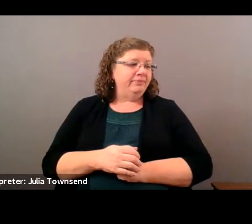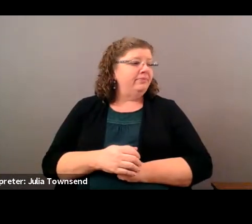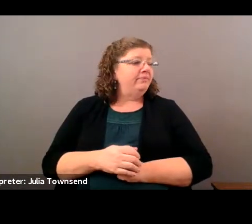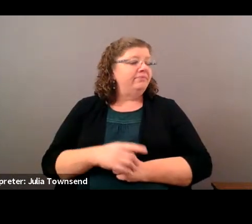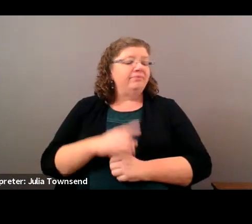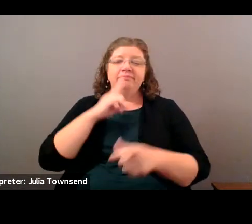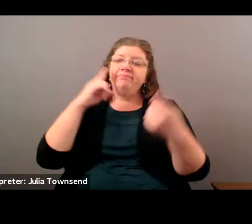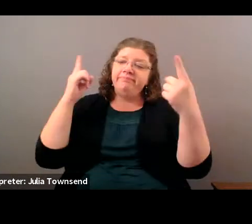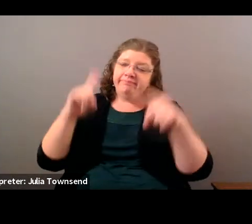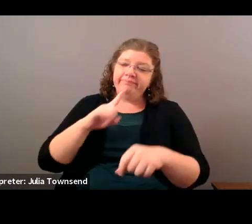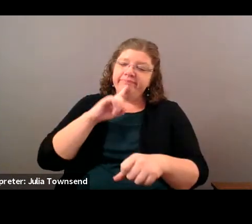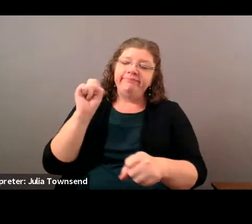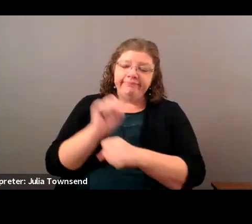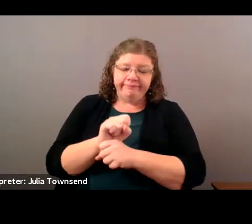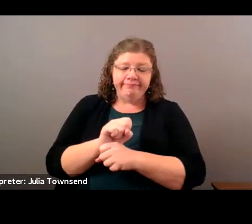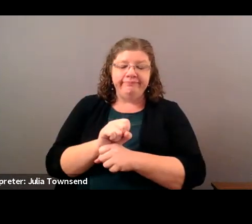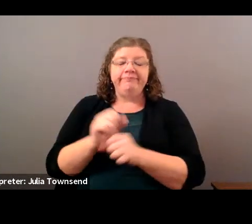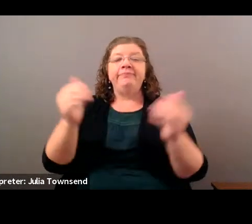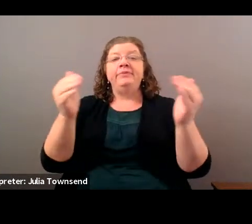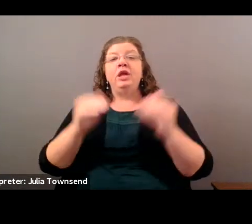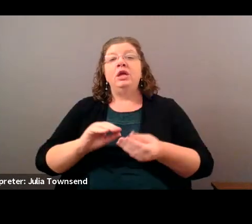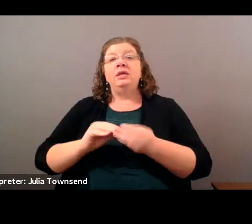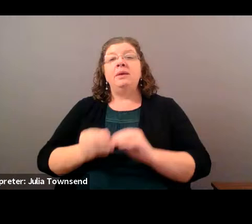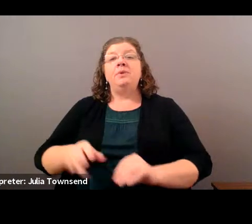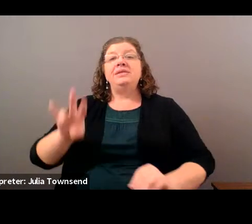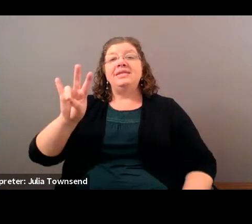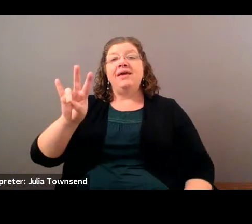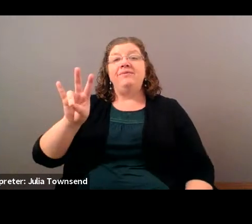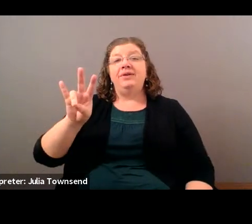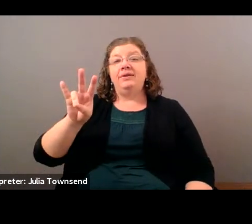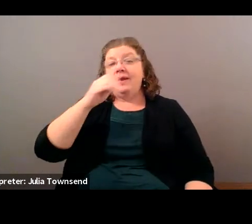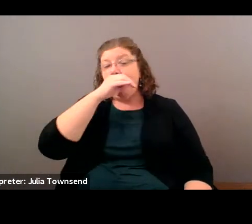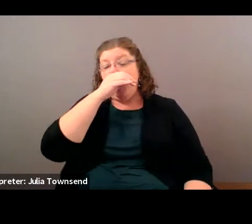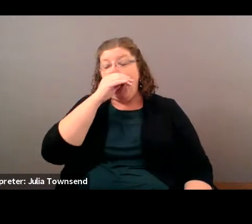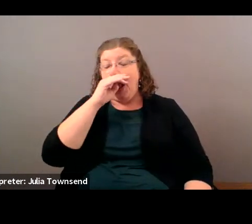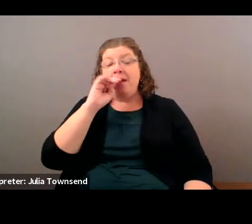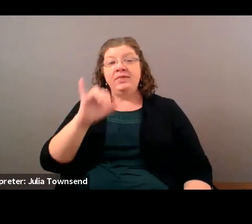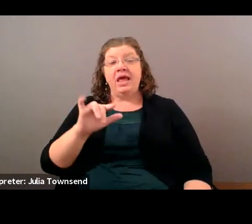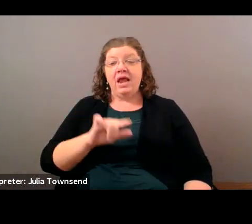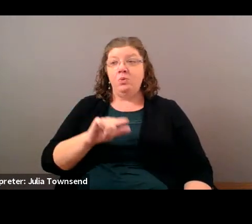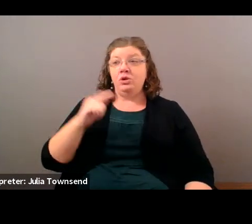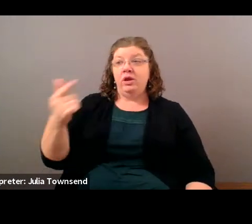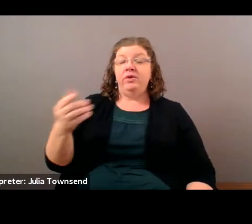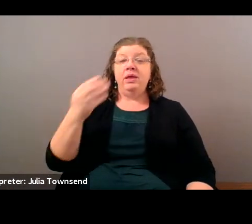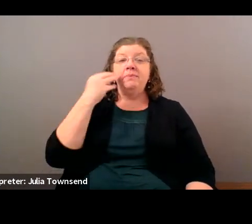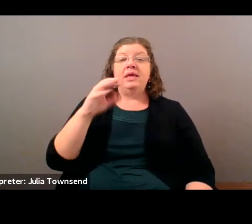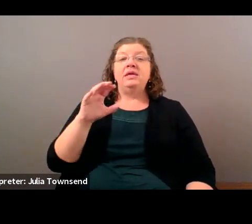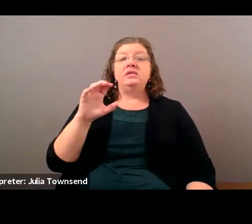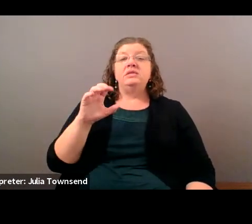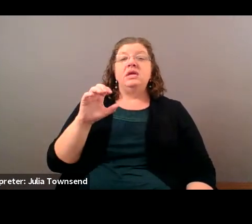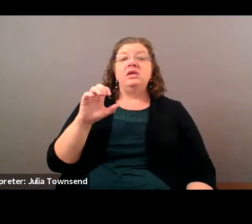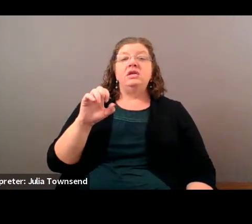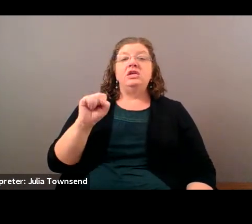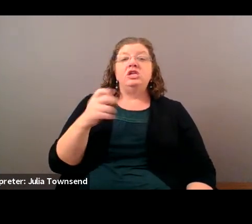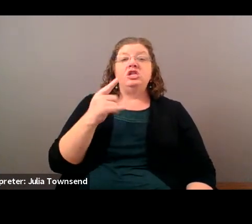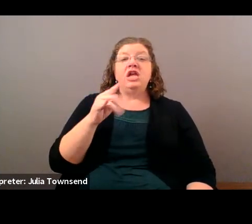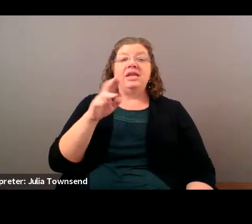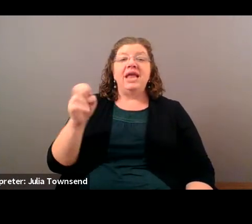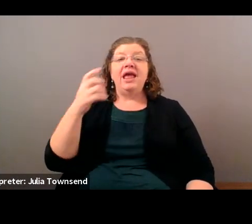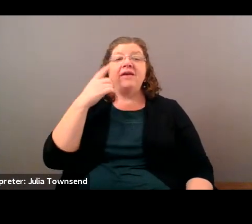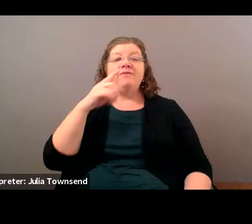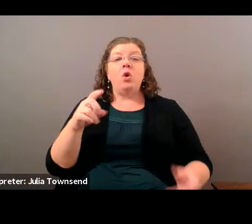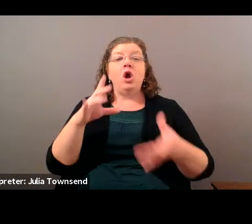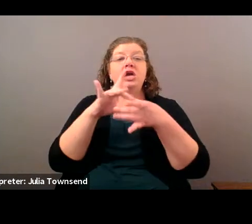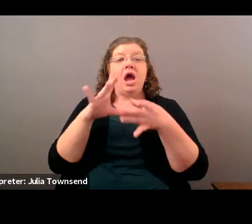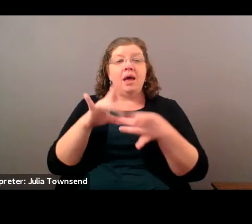absolutely, thank you. On to number 7. For action item number 7, I'm turning this over to Ms. Jeté for comments and review on the Expanded